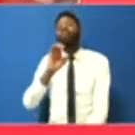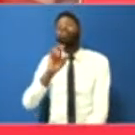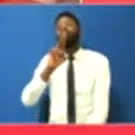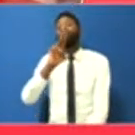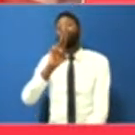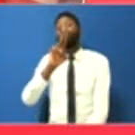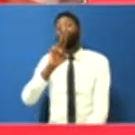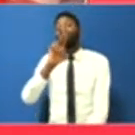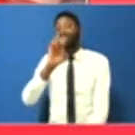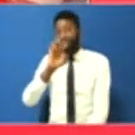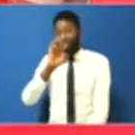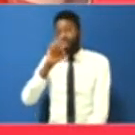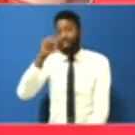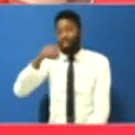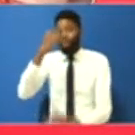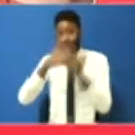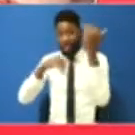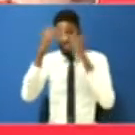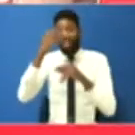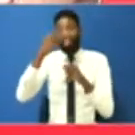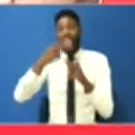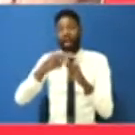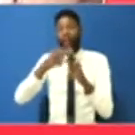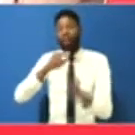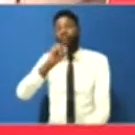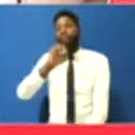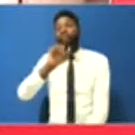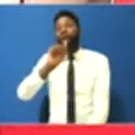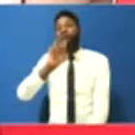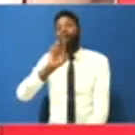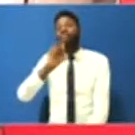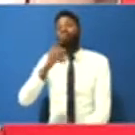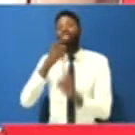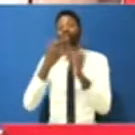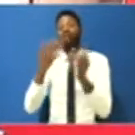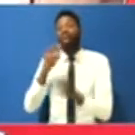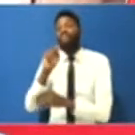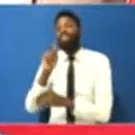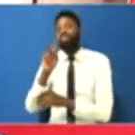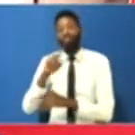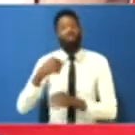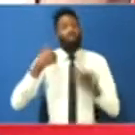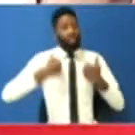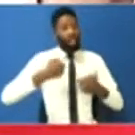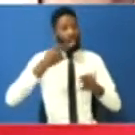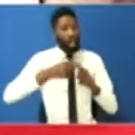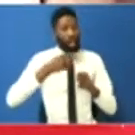nairobi my name is mark masay of ntv najinalango news